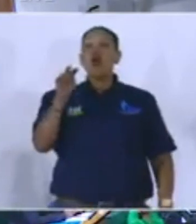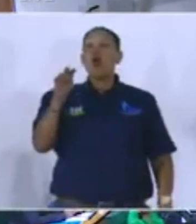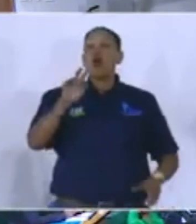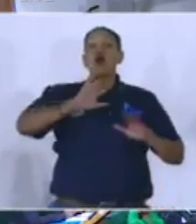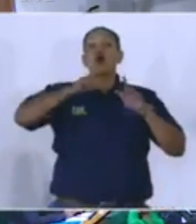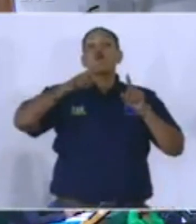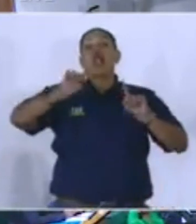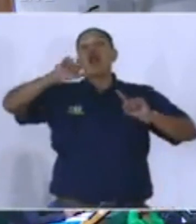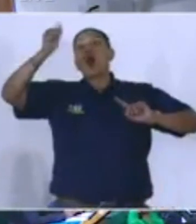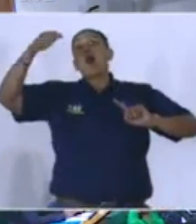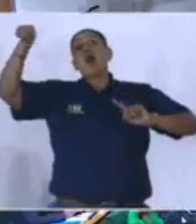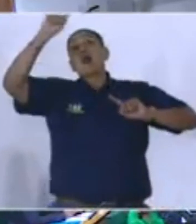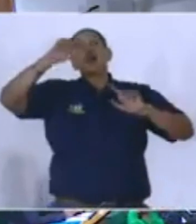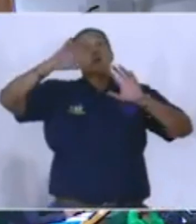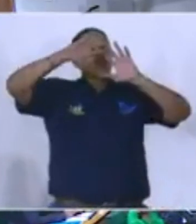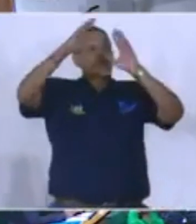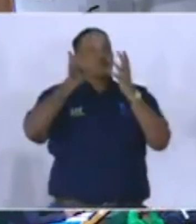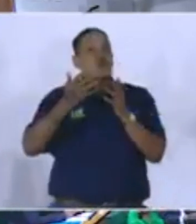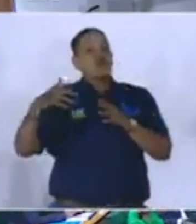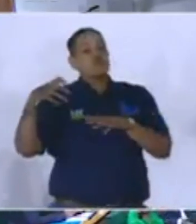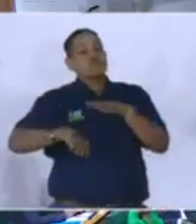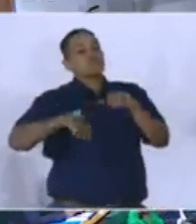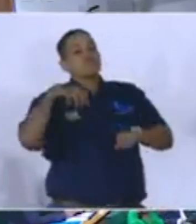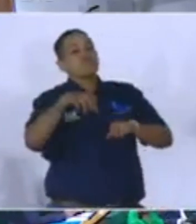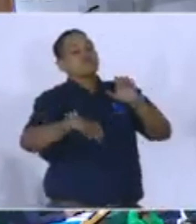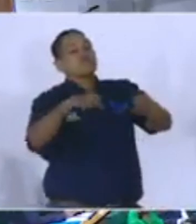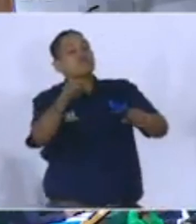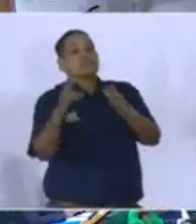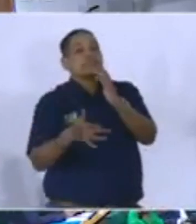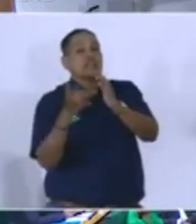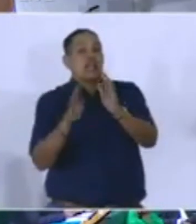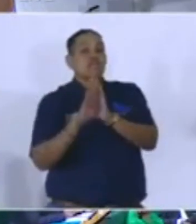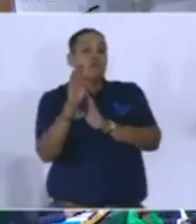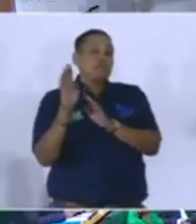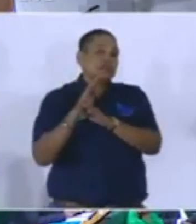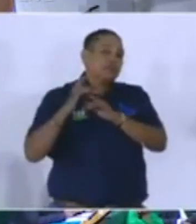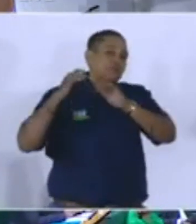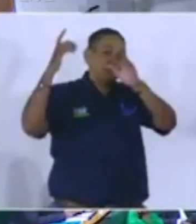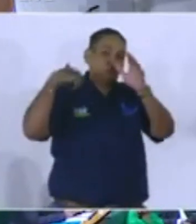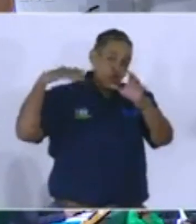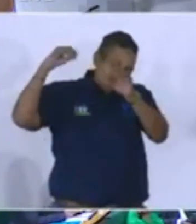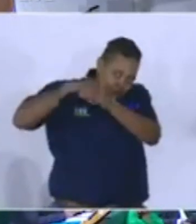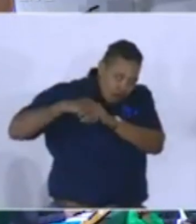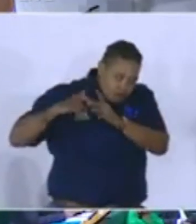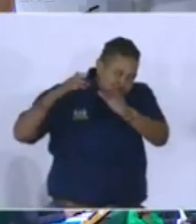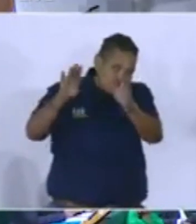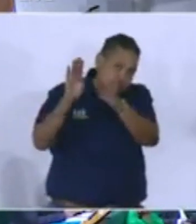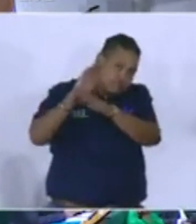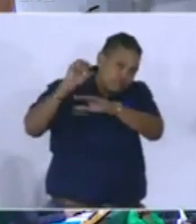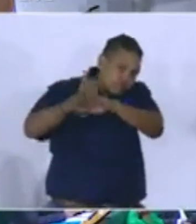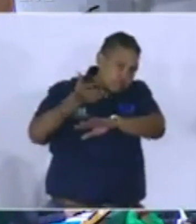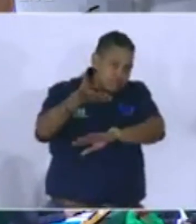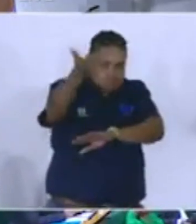another wave of technological development is going on. Let us ride that wave.